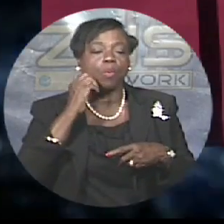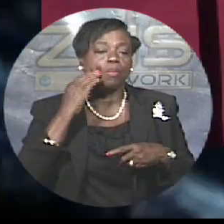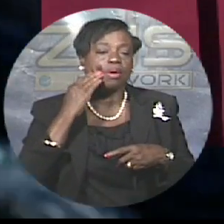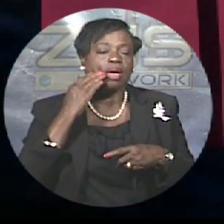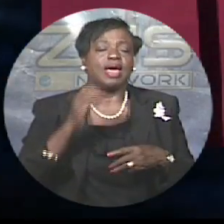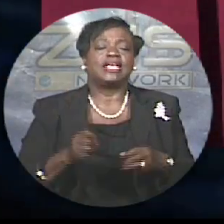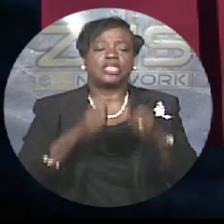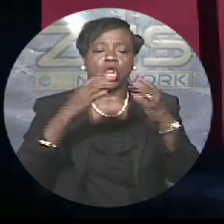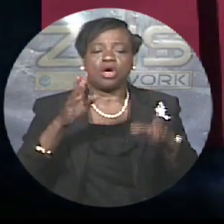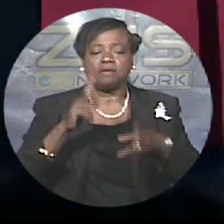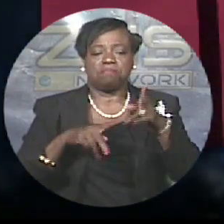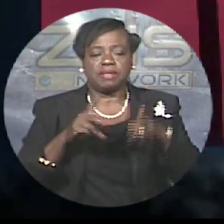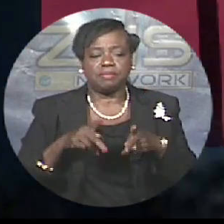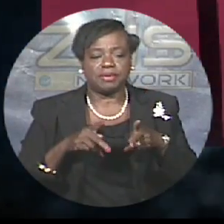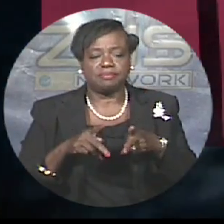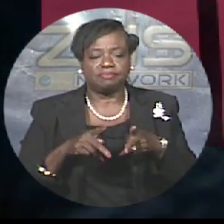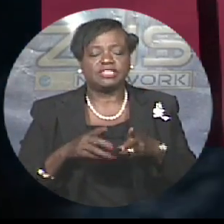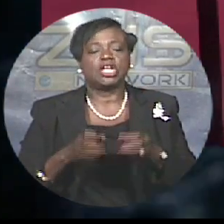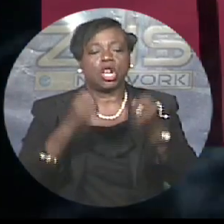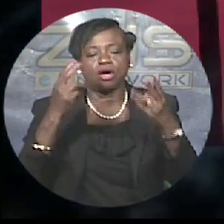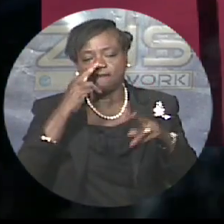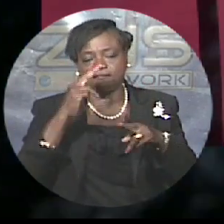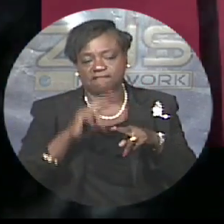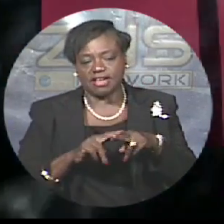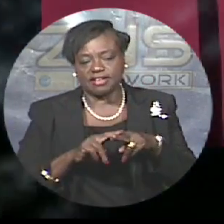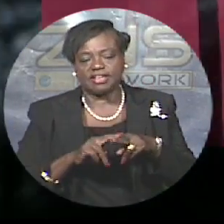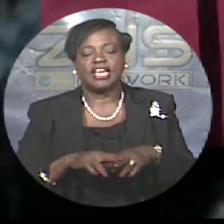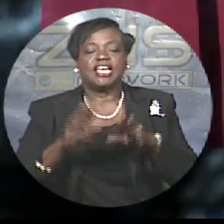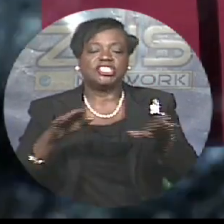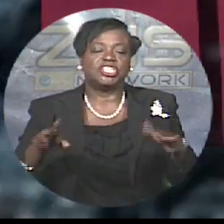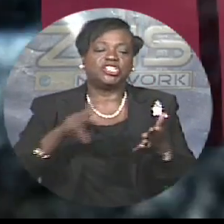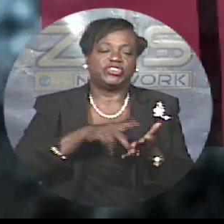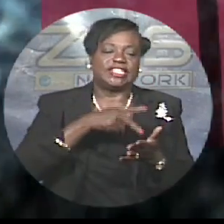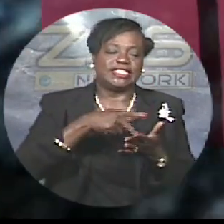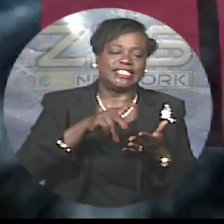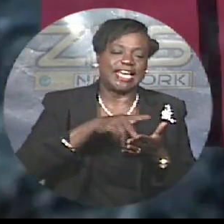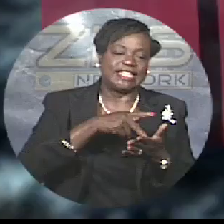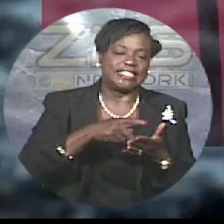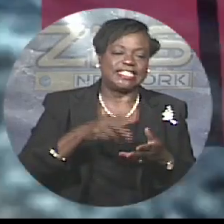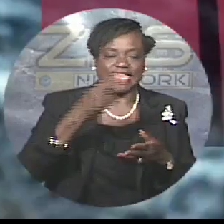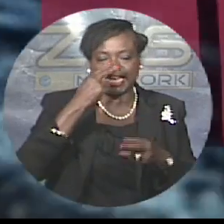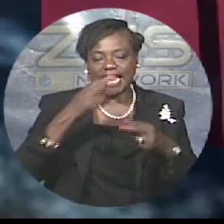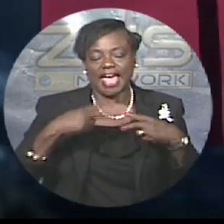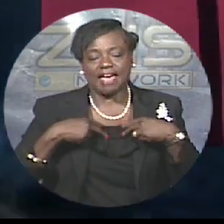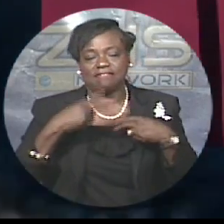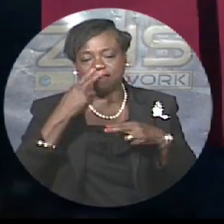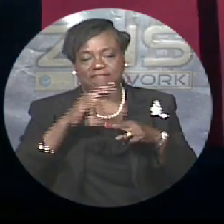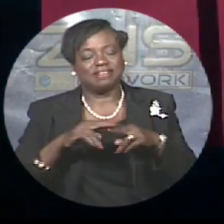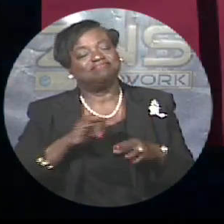lot of people, it's a lot of fun, children dancing, having